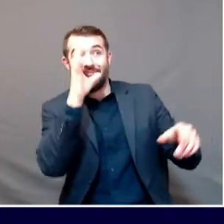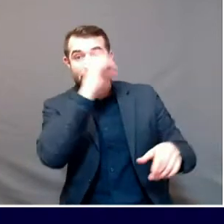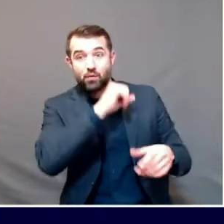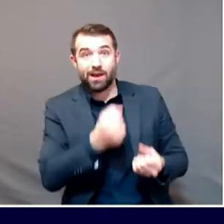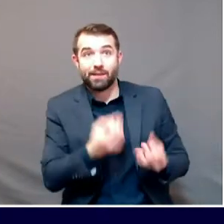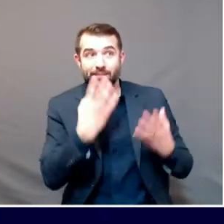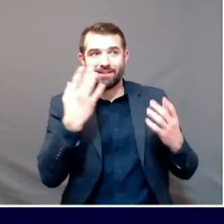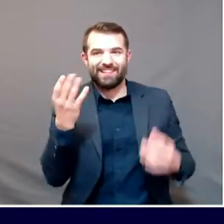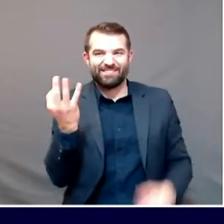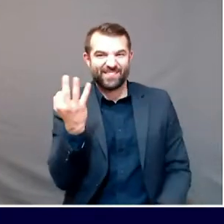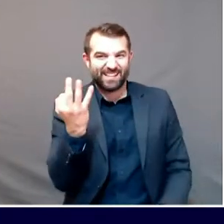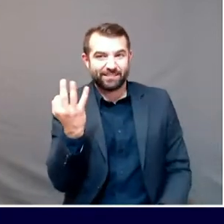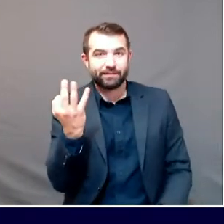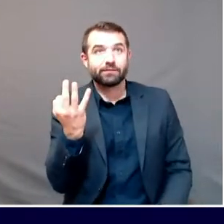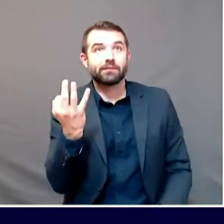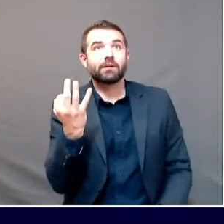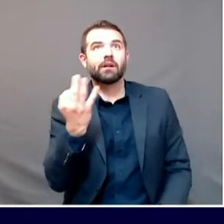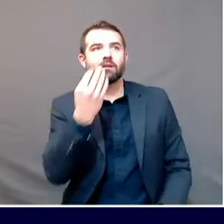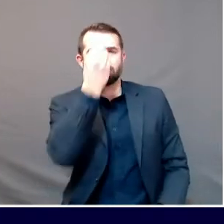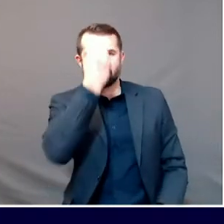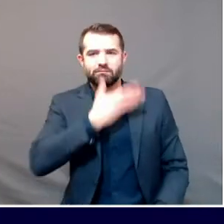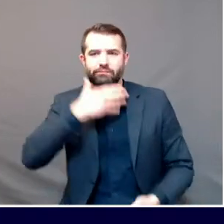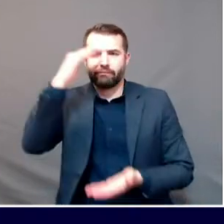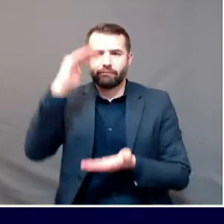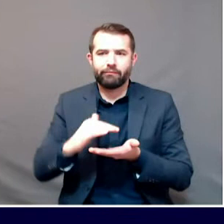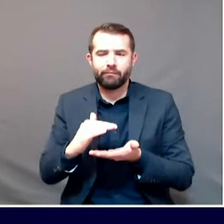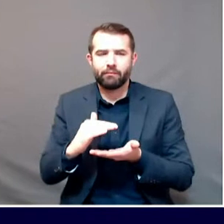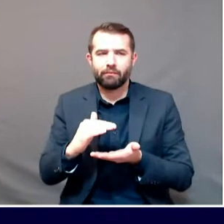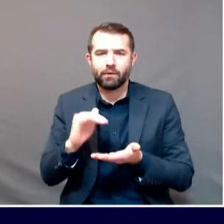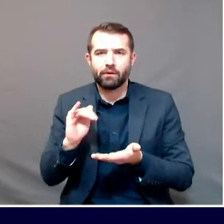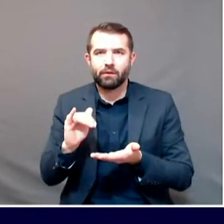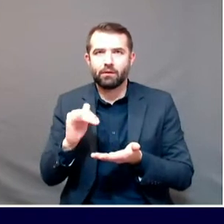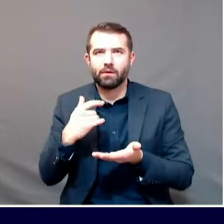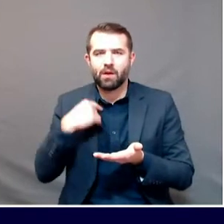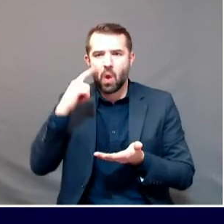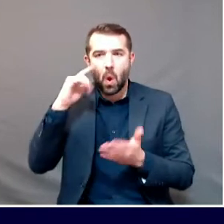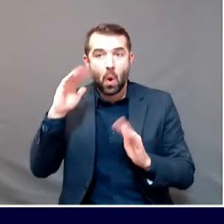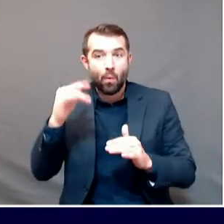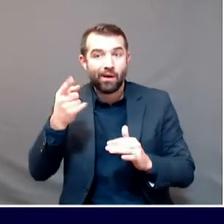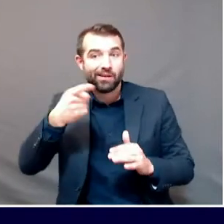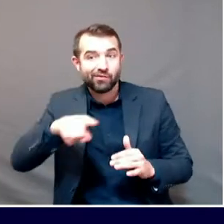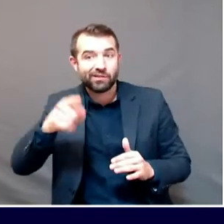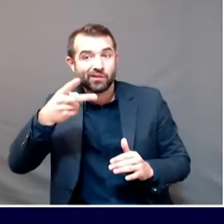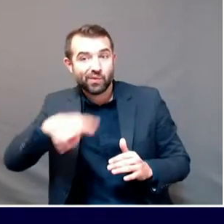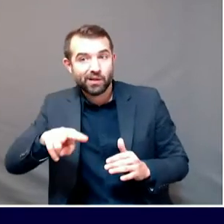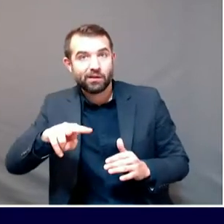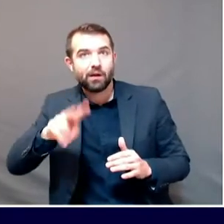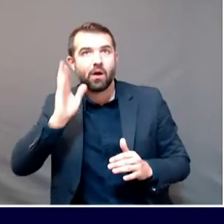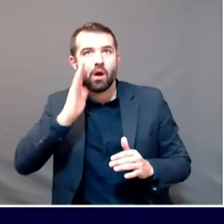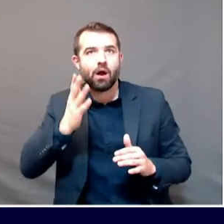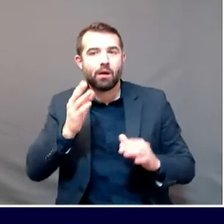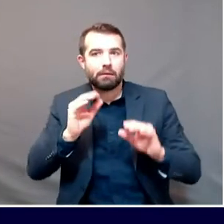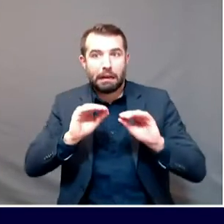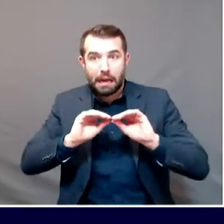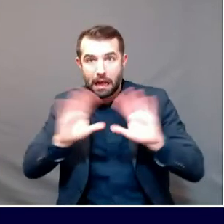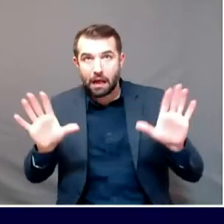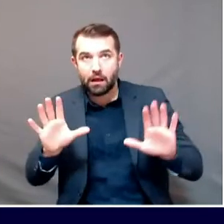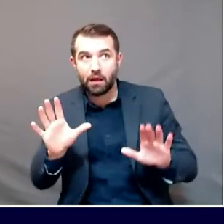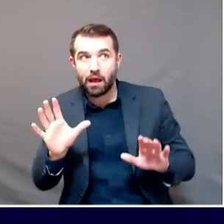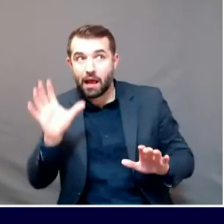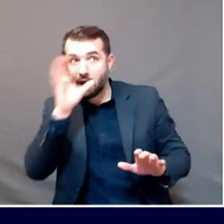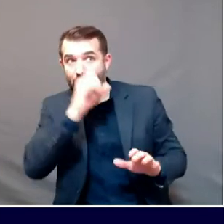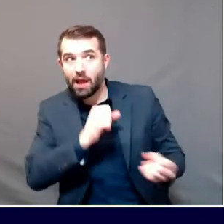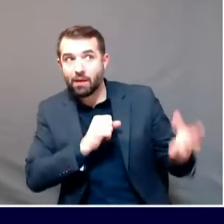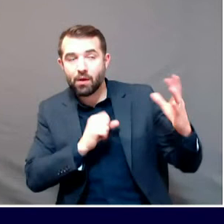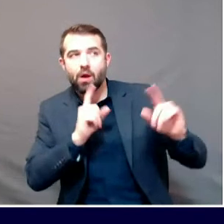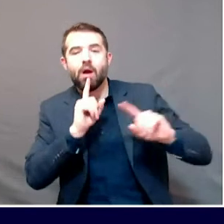Friday. We're hoping that in the coming days, if not weeks, we'll see more stability in what we can expect for weeks 4,